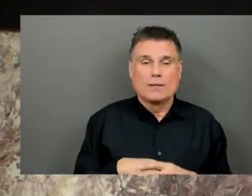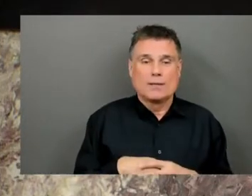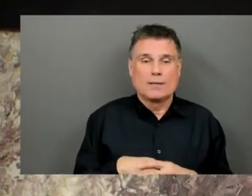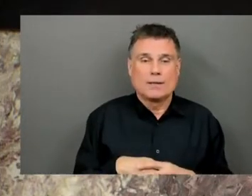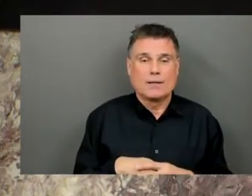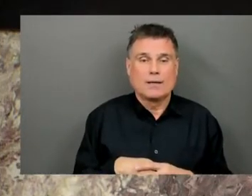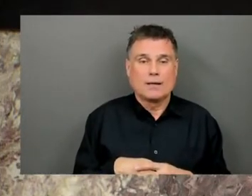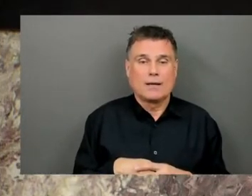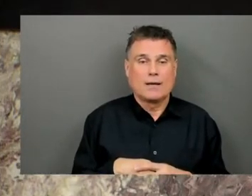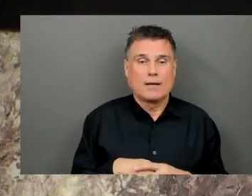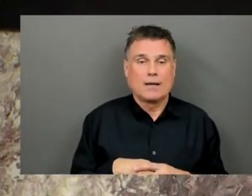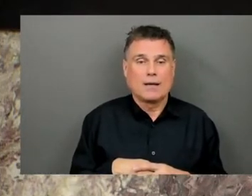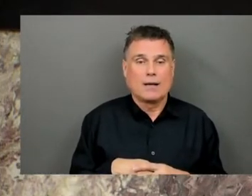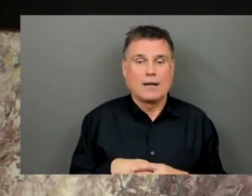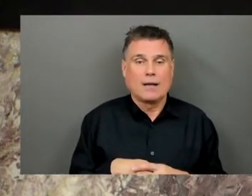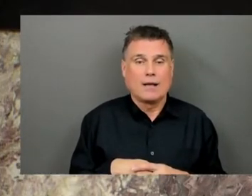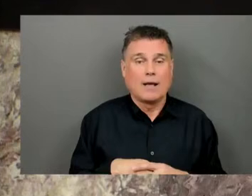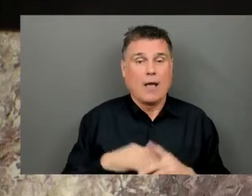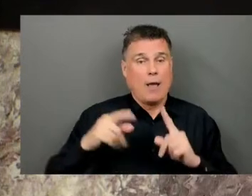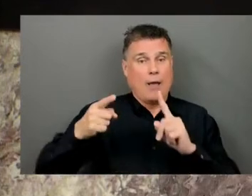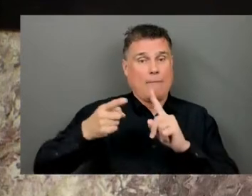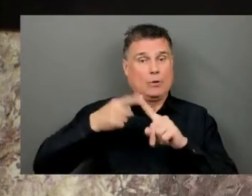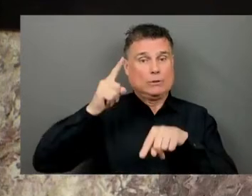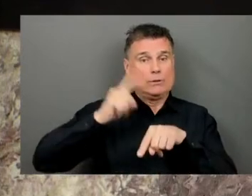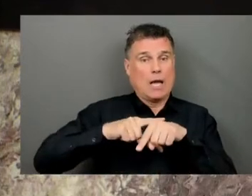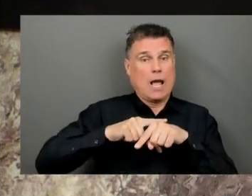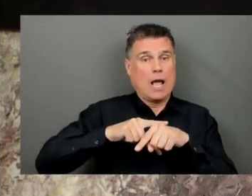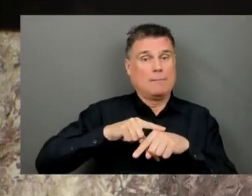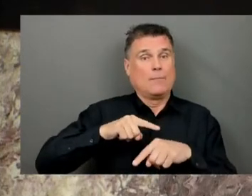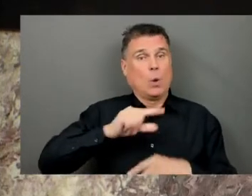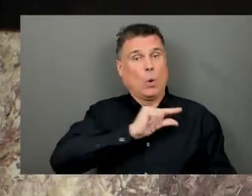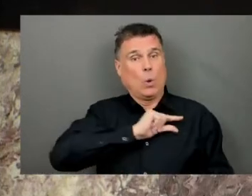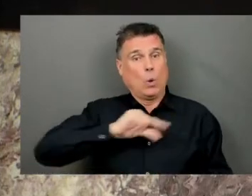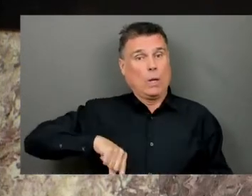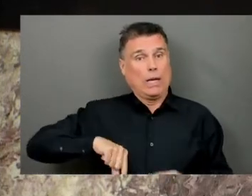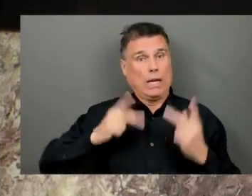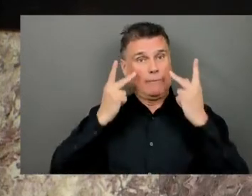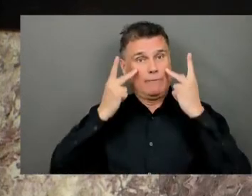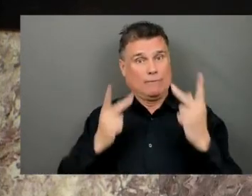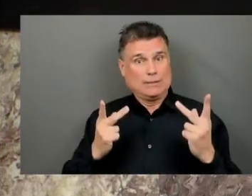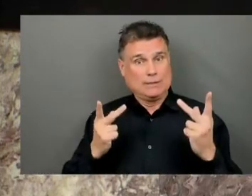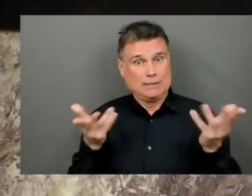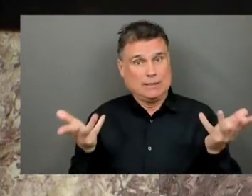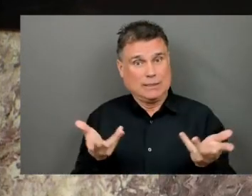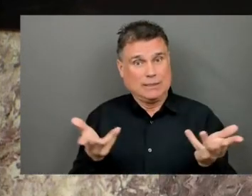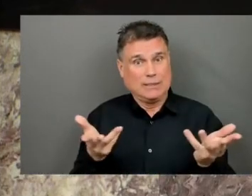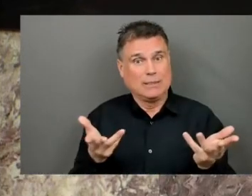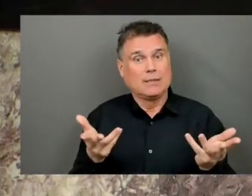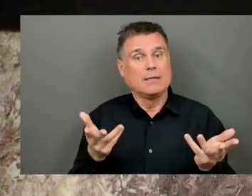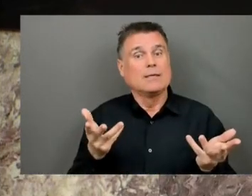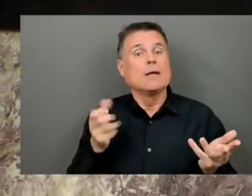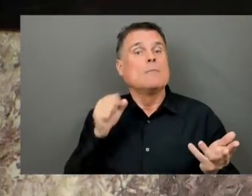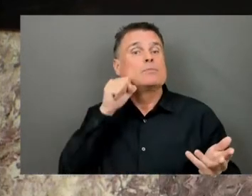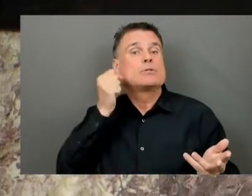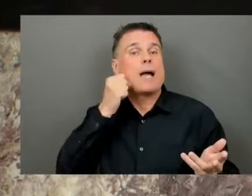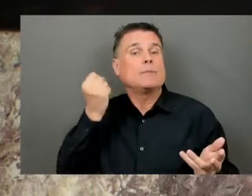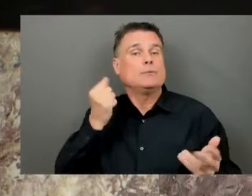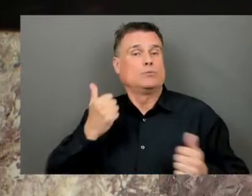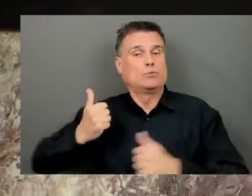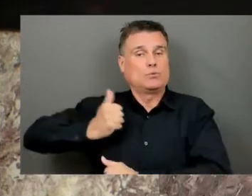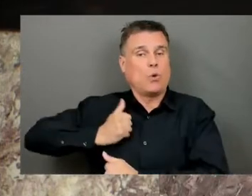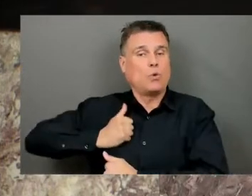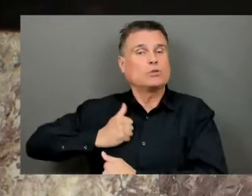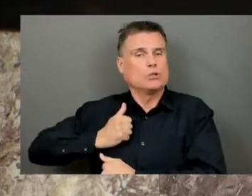of the coronation of King Edward II at the 7th in 1902. They arrived in Victoria on the Empress of Japan on